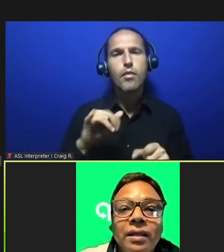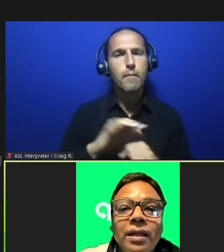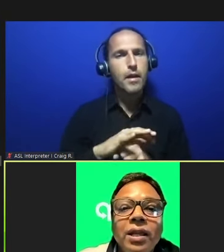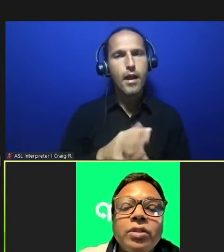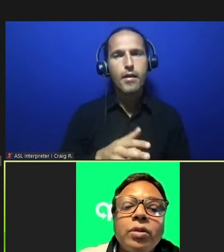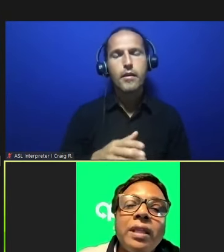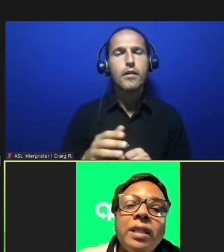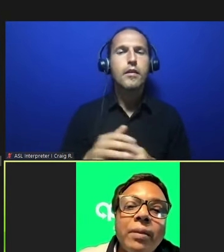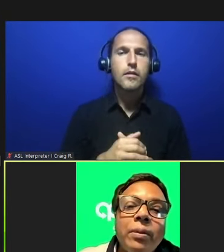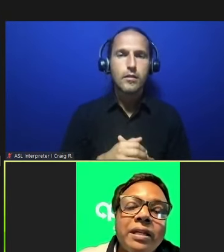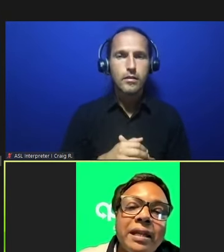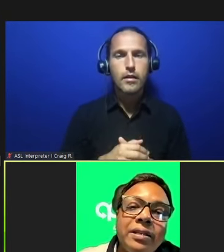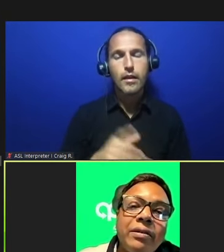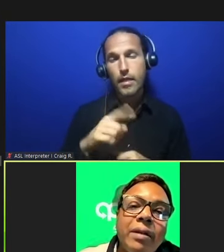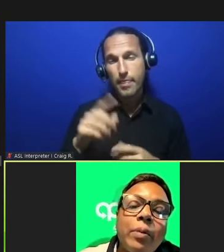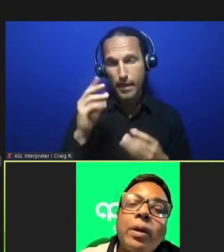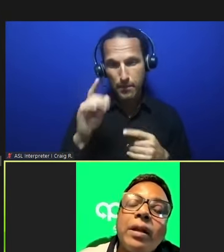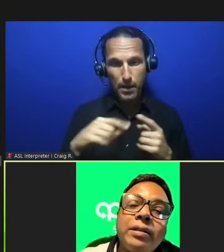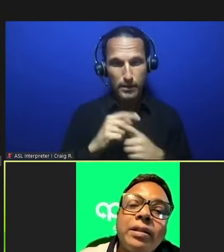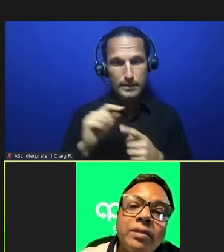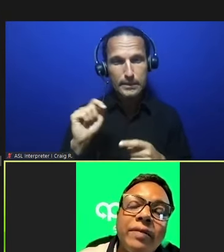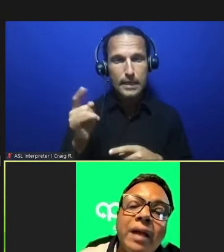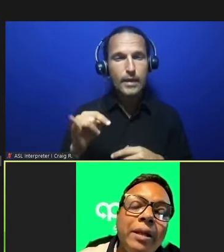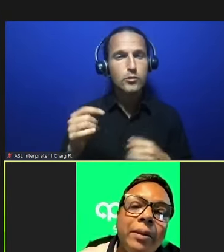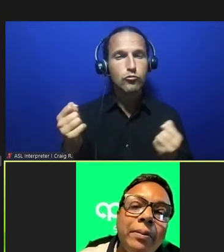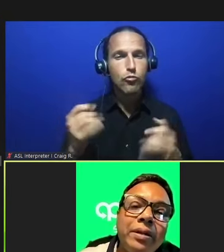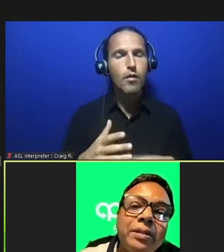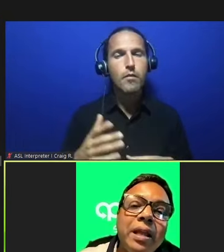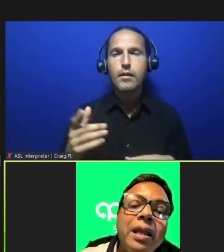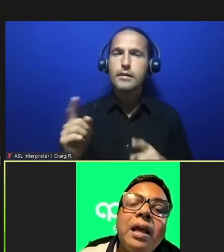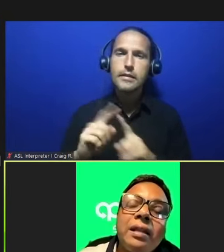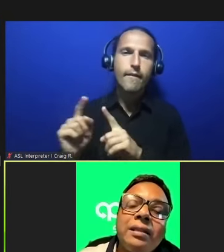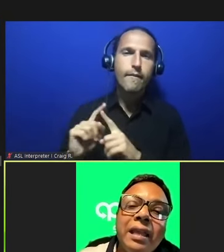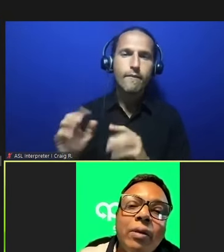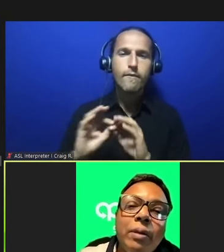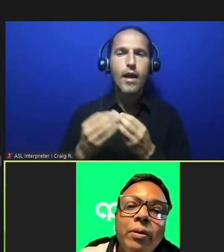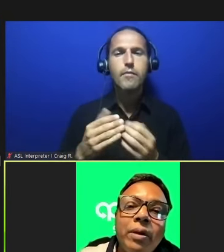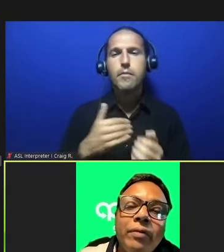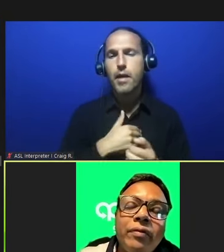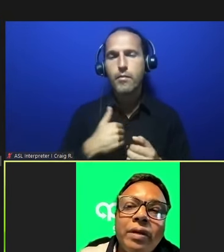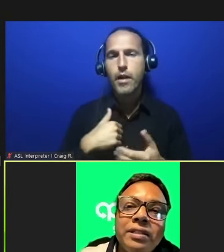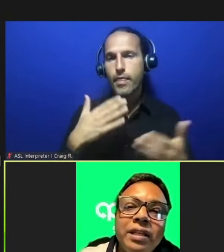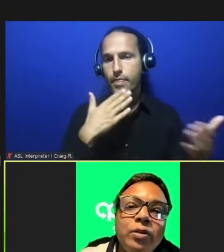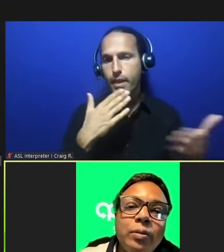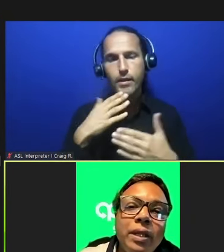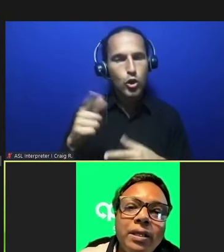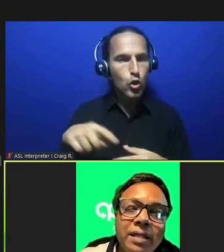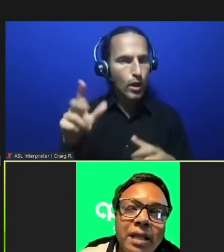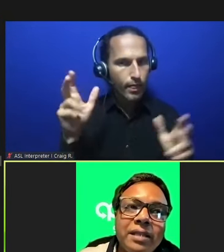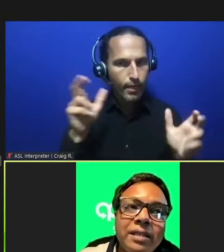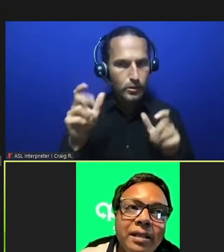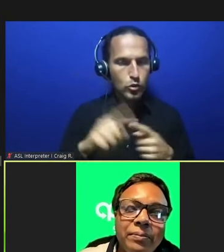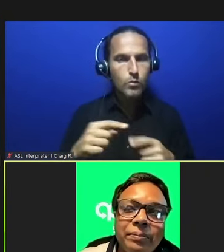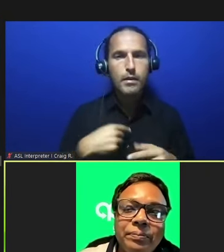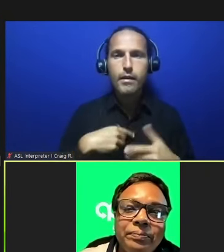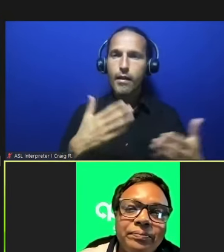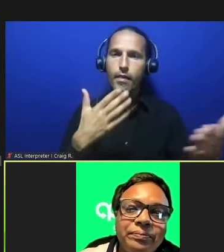than. So think about the taxi driver, 100,000 family members. And thank you everyone for listening to me. Thanks